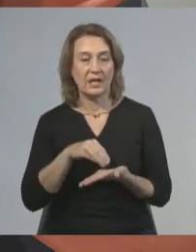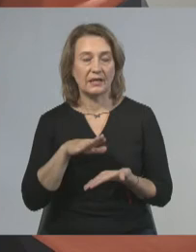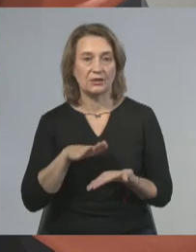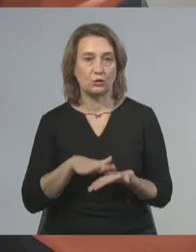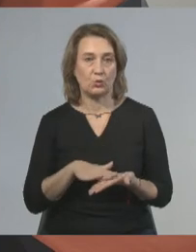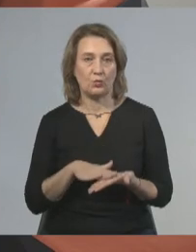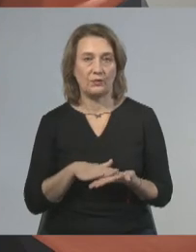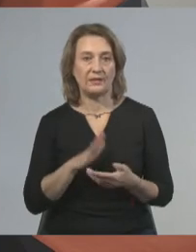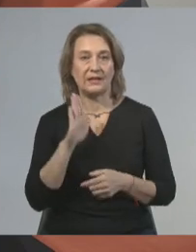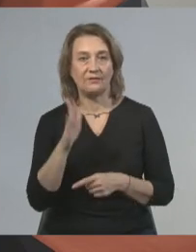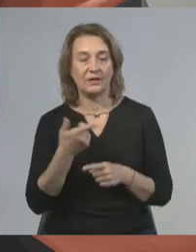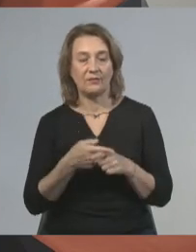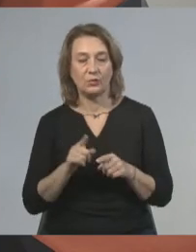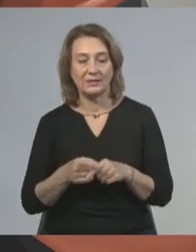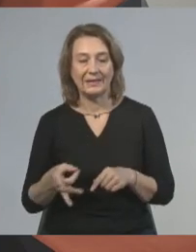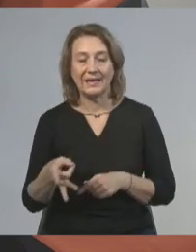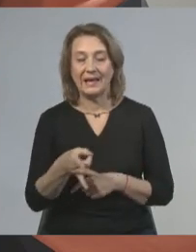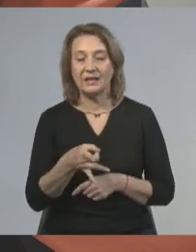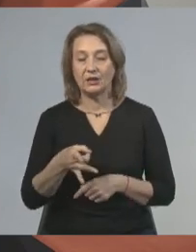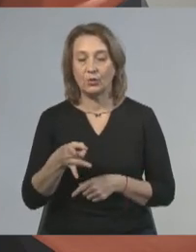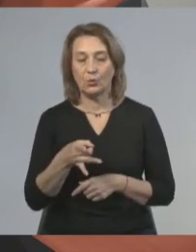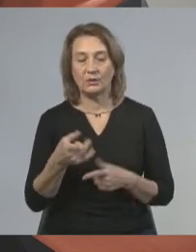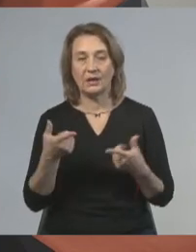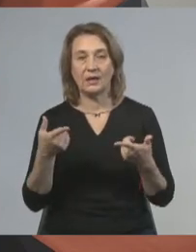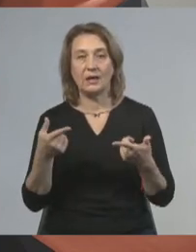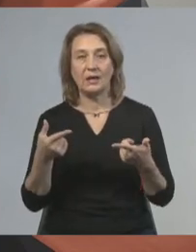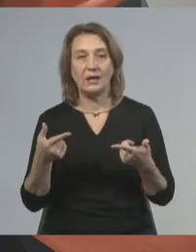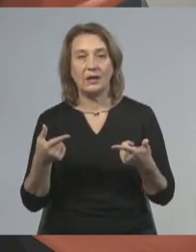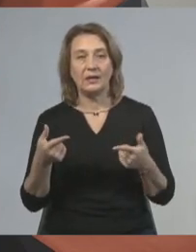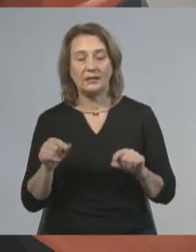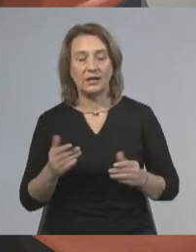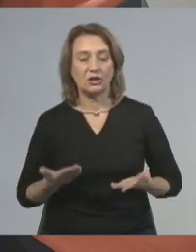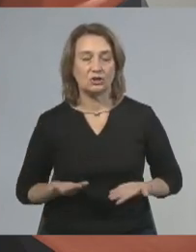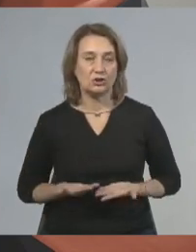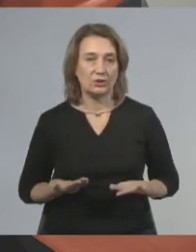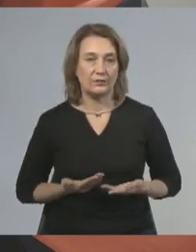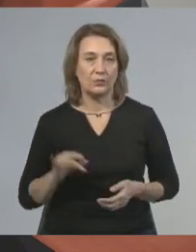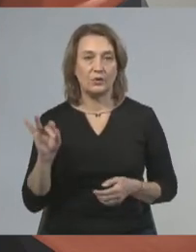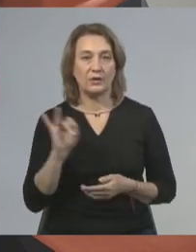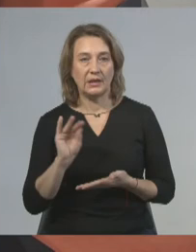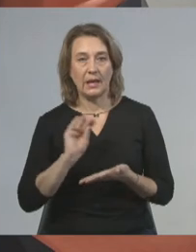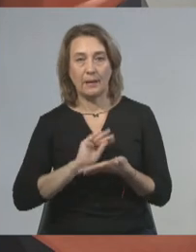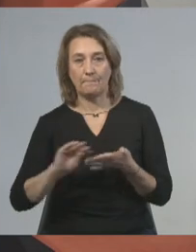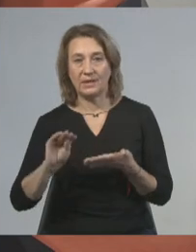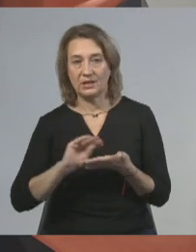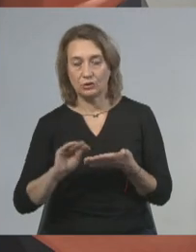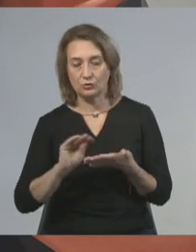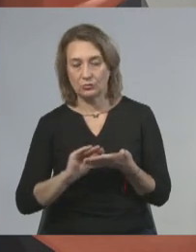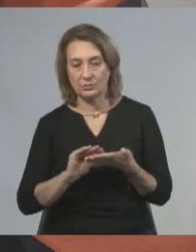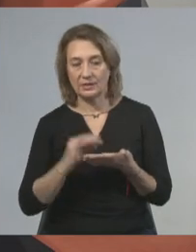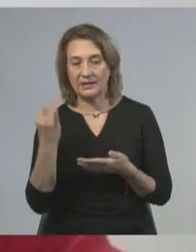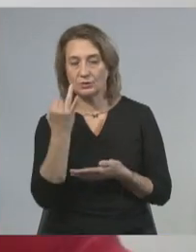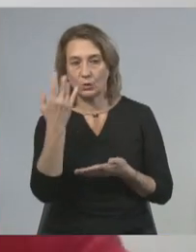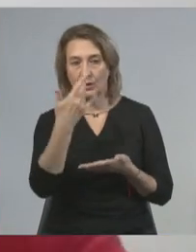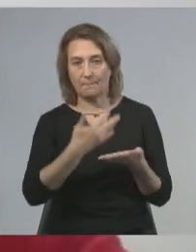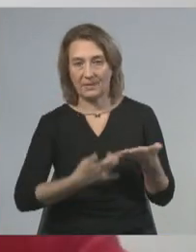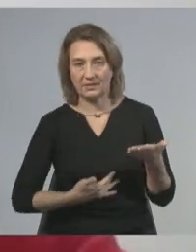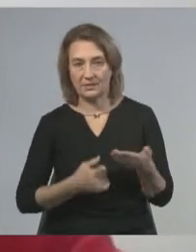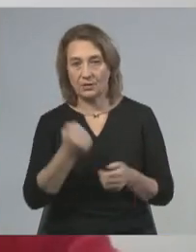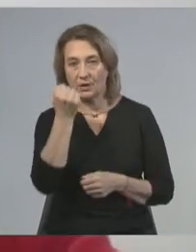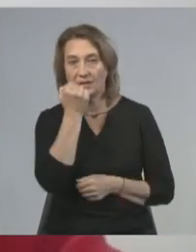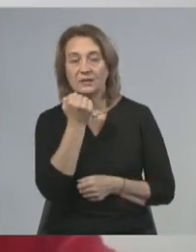belong to a particular political candidate or a party in a place where they live and